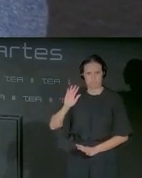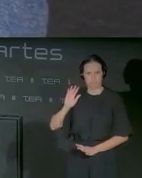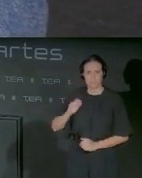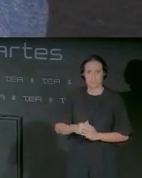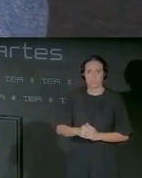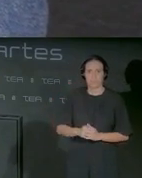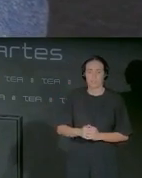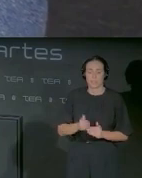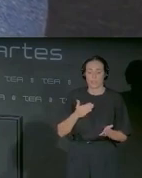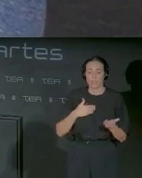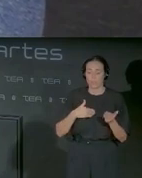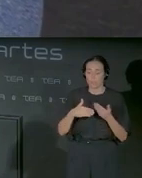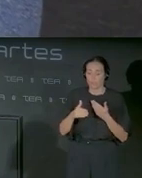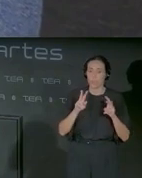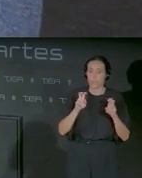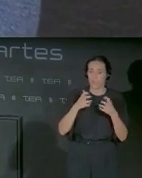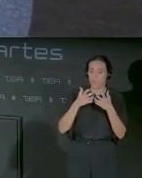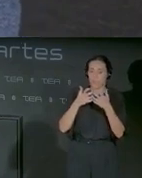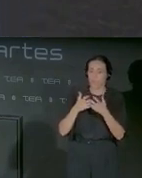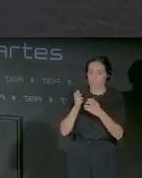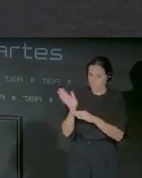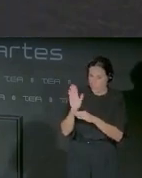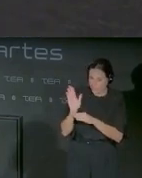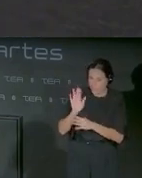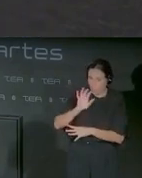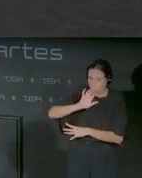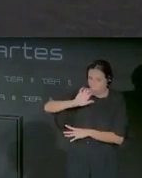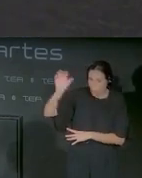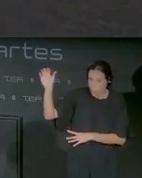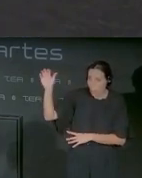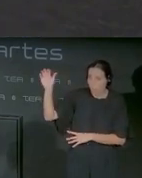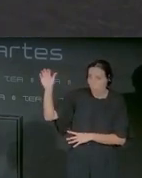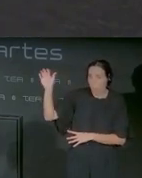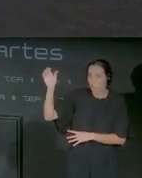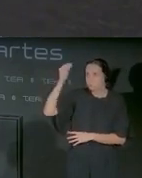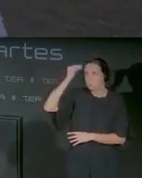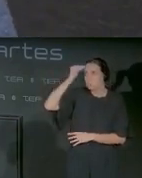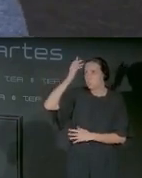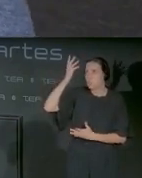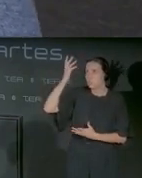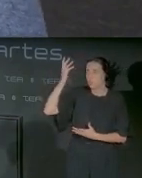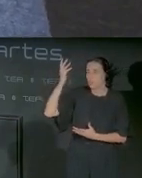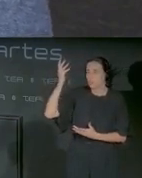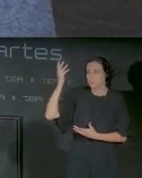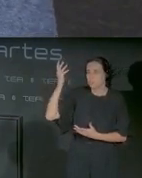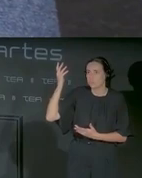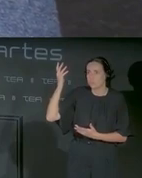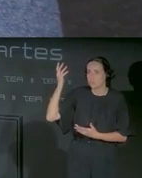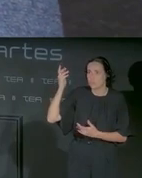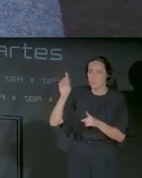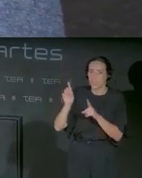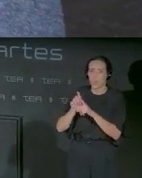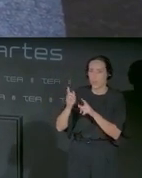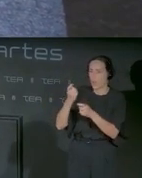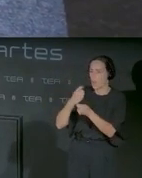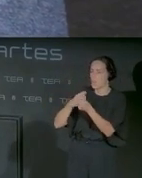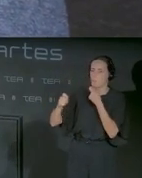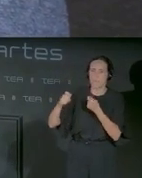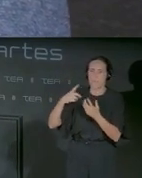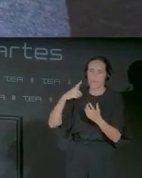have 1 billion box office around the world. It's crucial to create culture